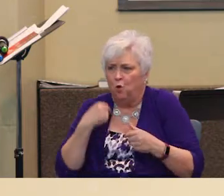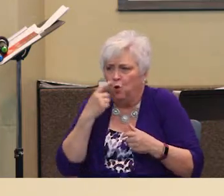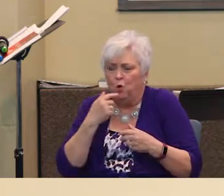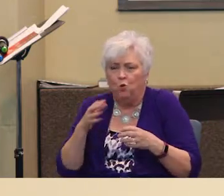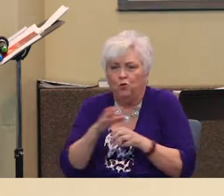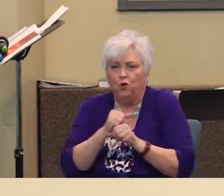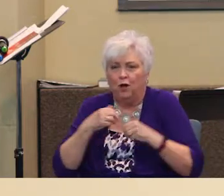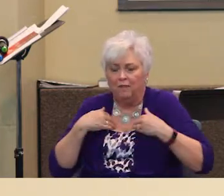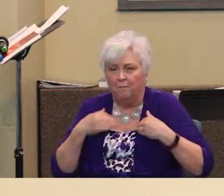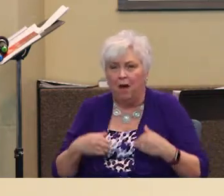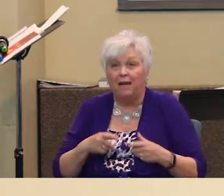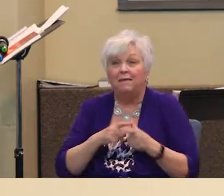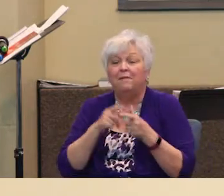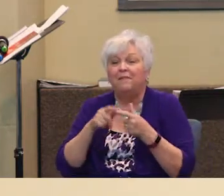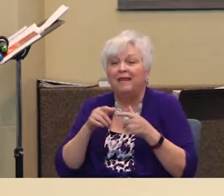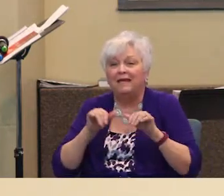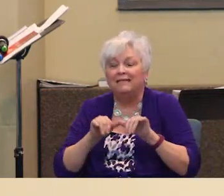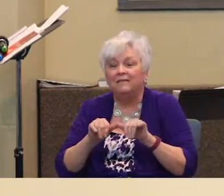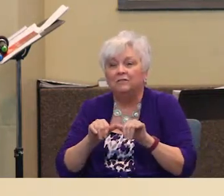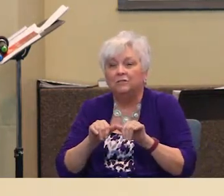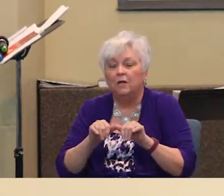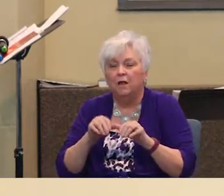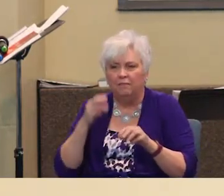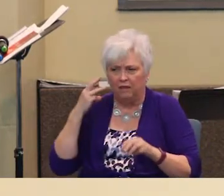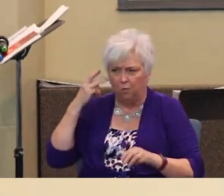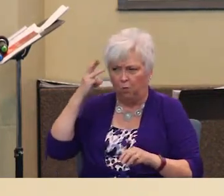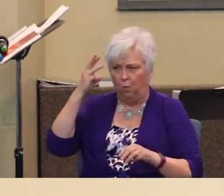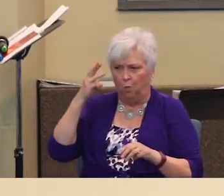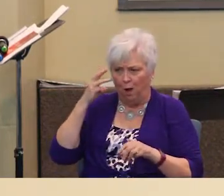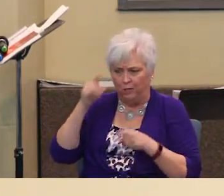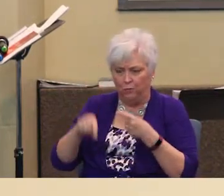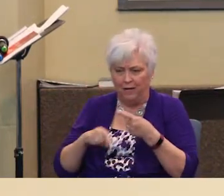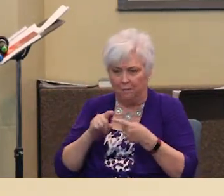But then Luke continues. While they were wondering about